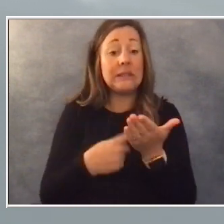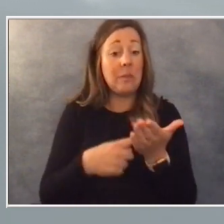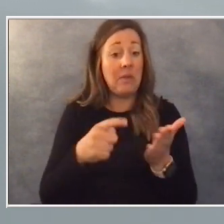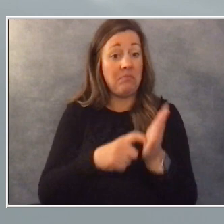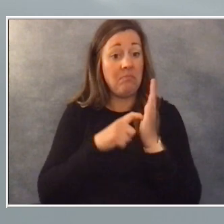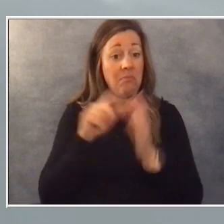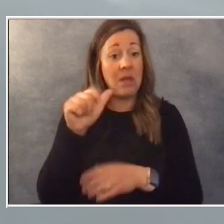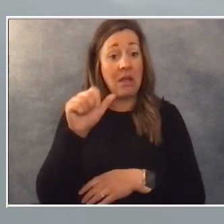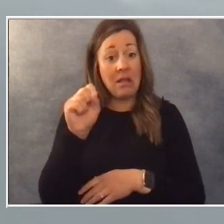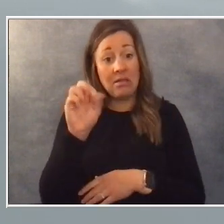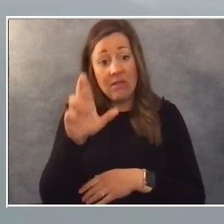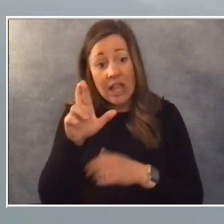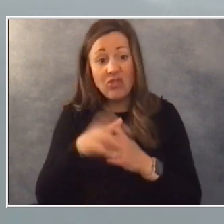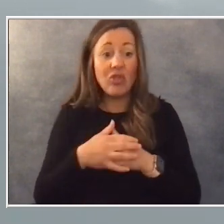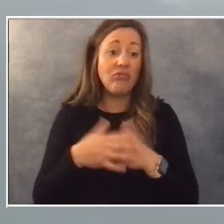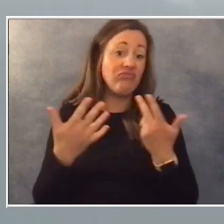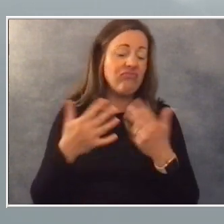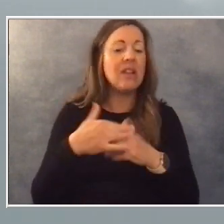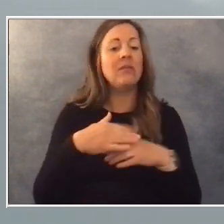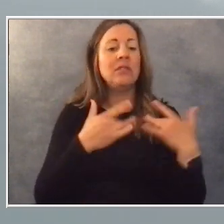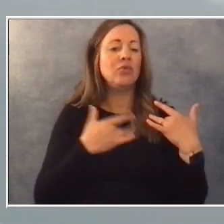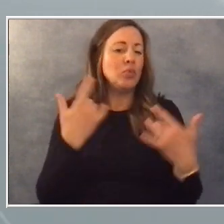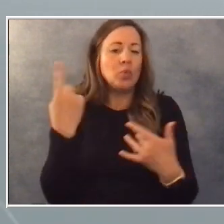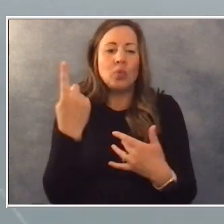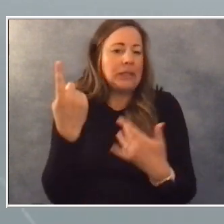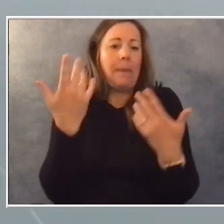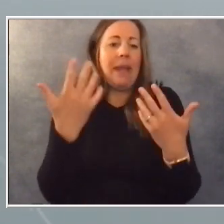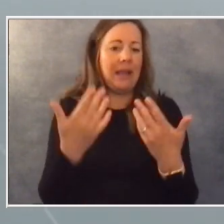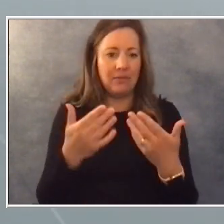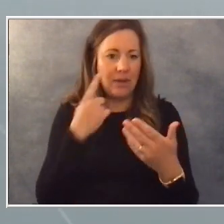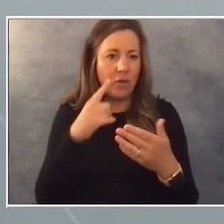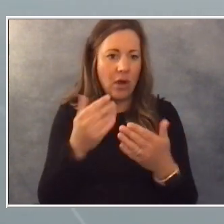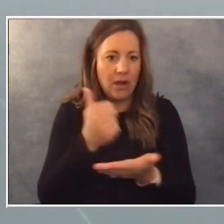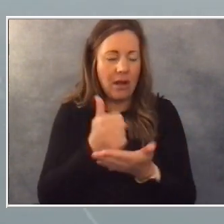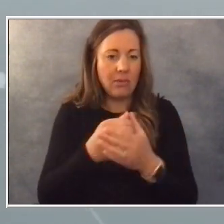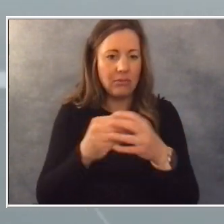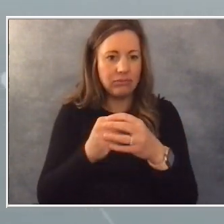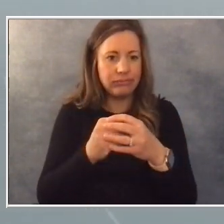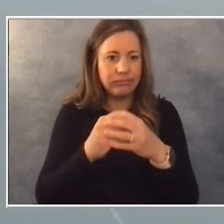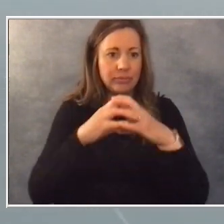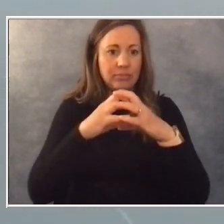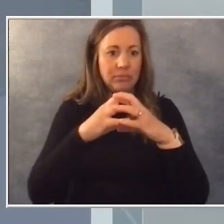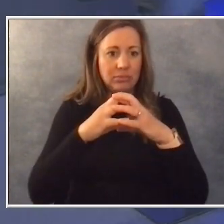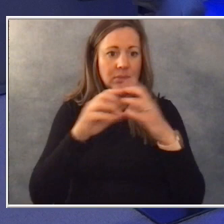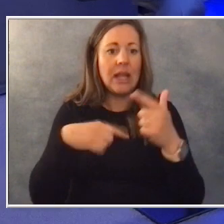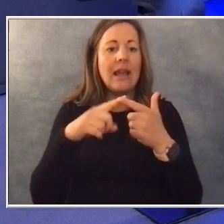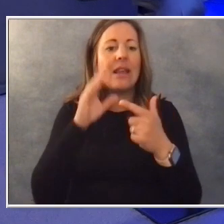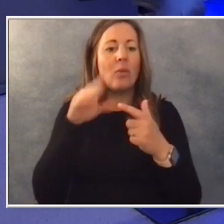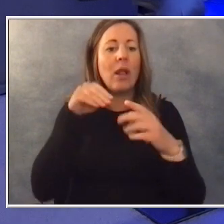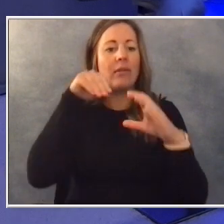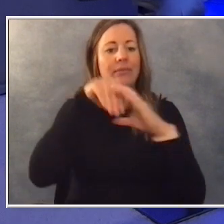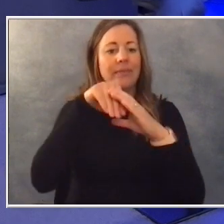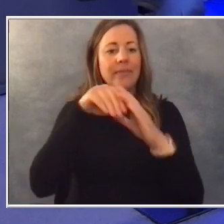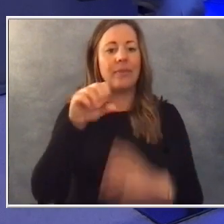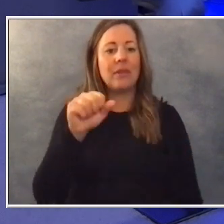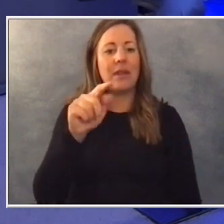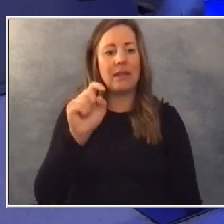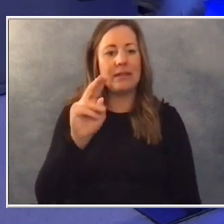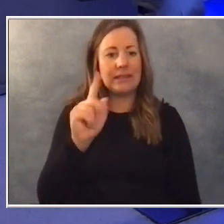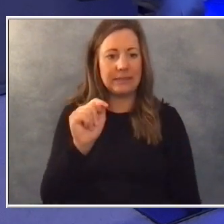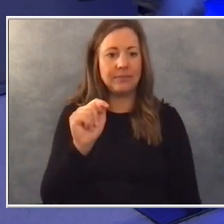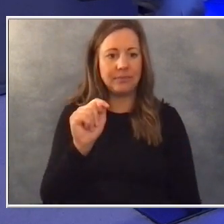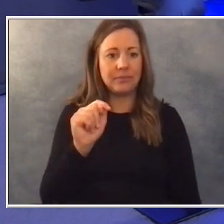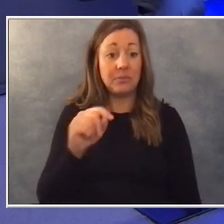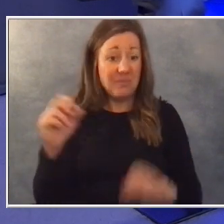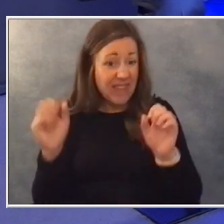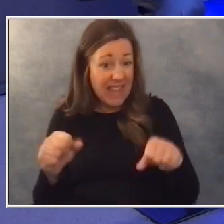but usually something to get it open. And then put a stent in to keep it open. And can it come back? Is this something you have to keep watching for?